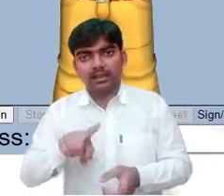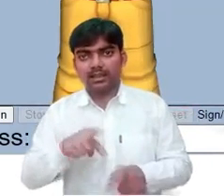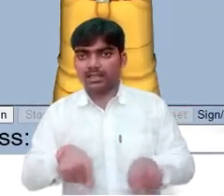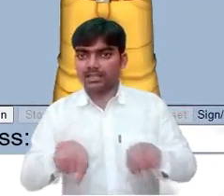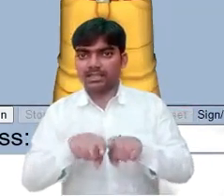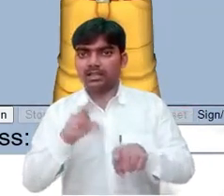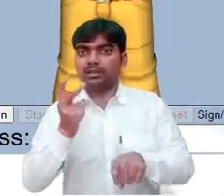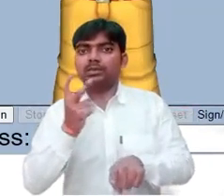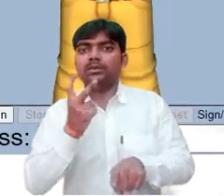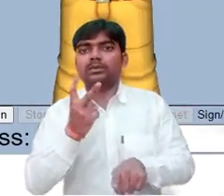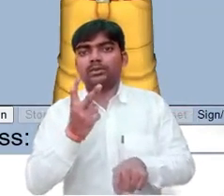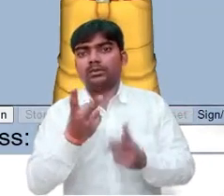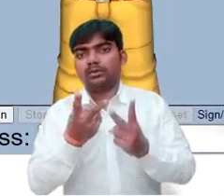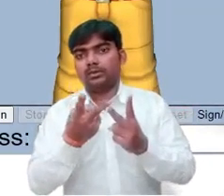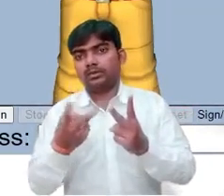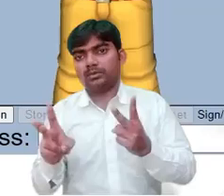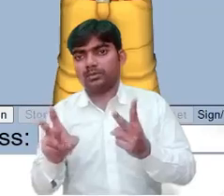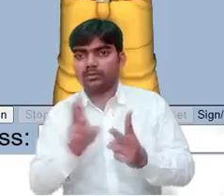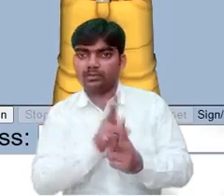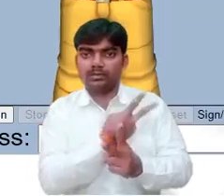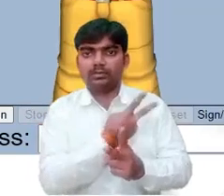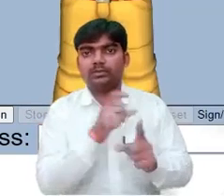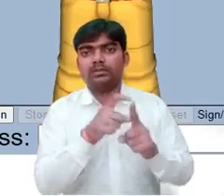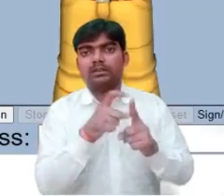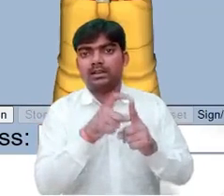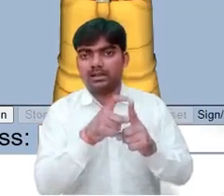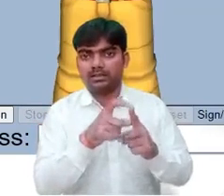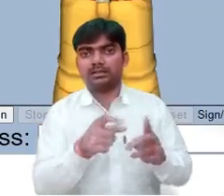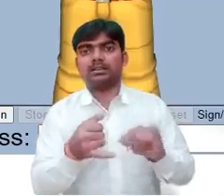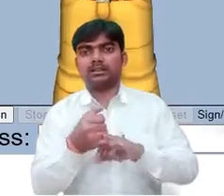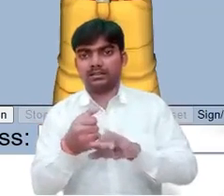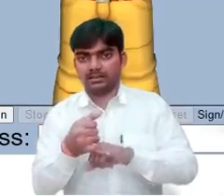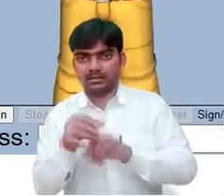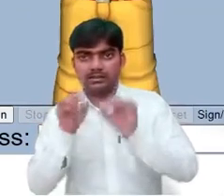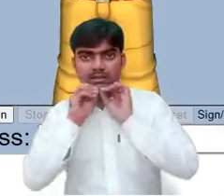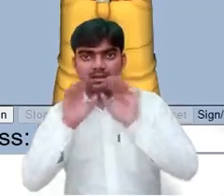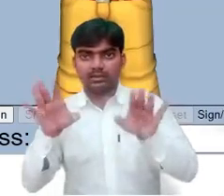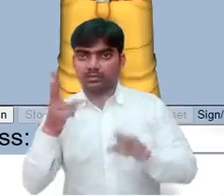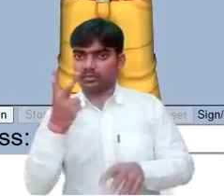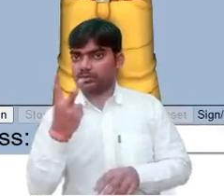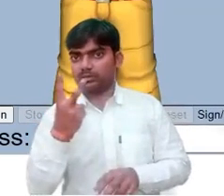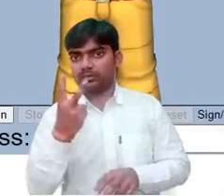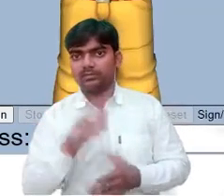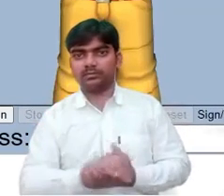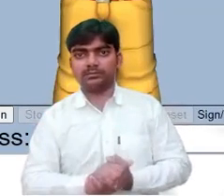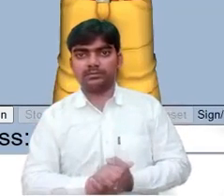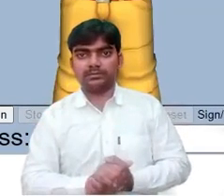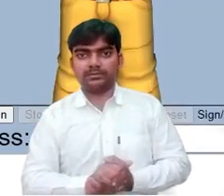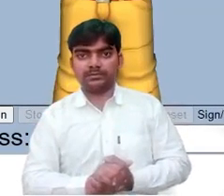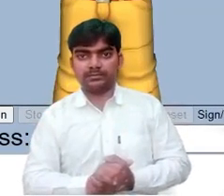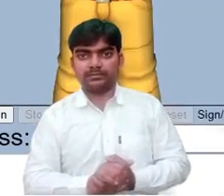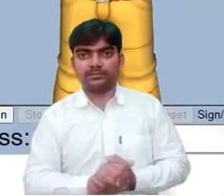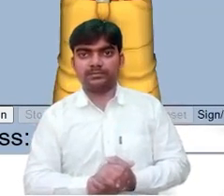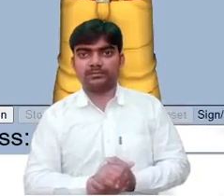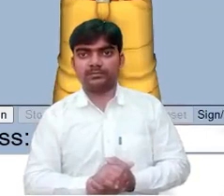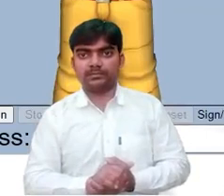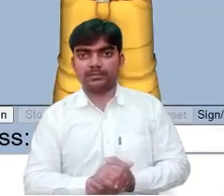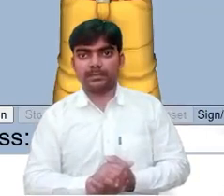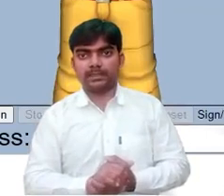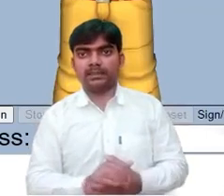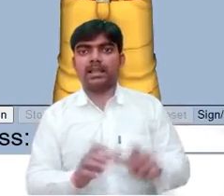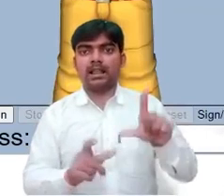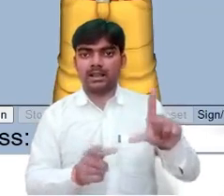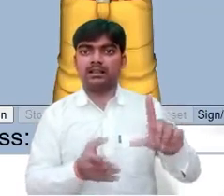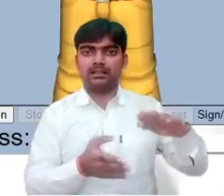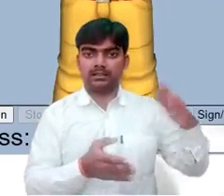put on the left hand portion of the screen, and animation of those announcements will be produced on the right hand section